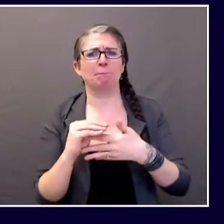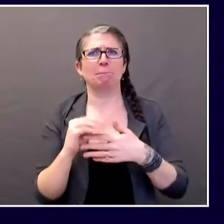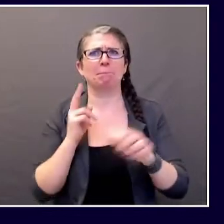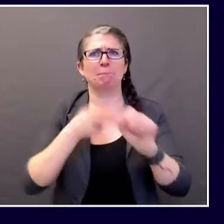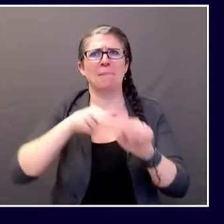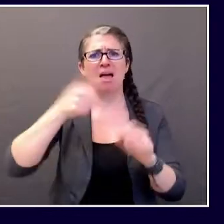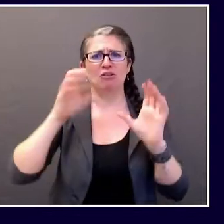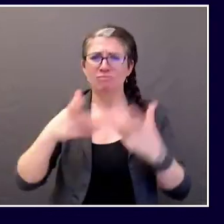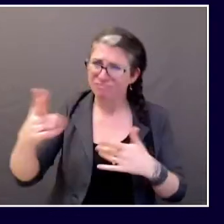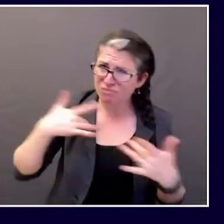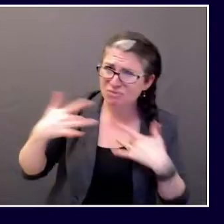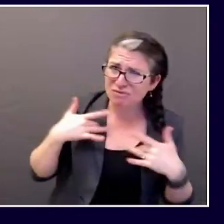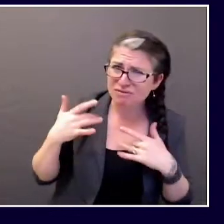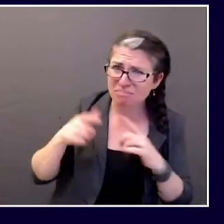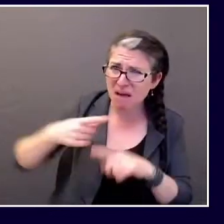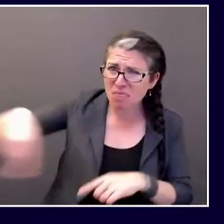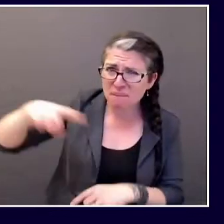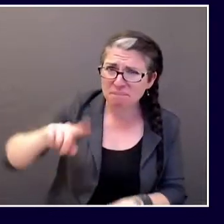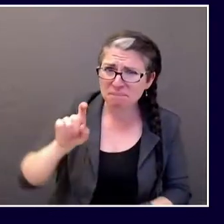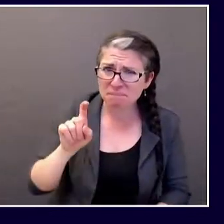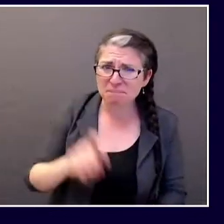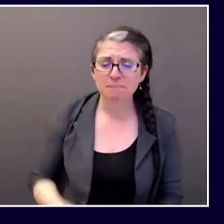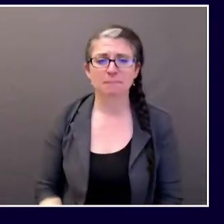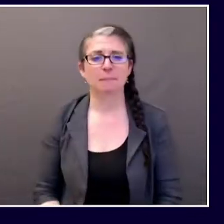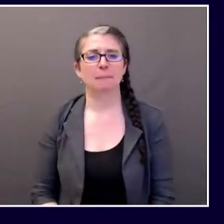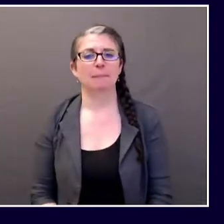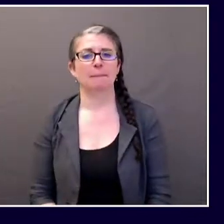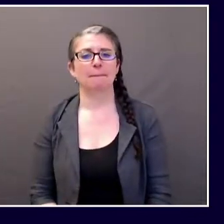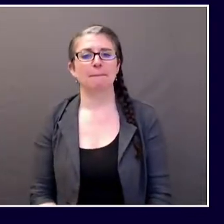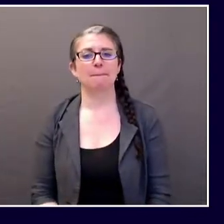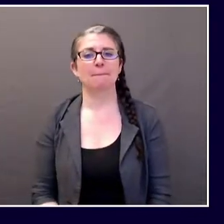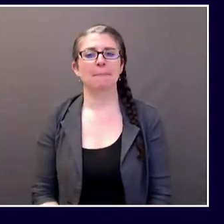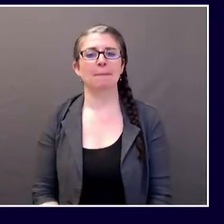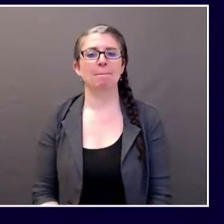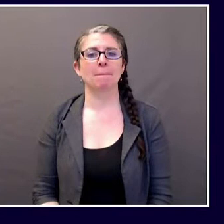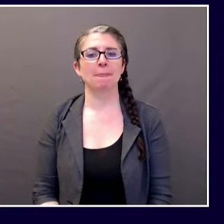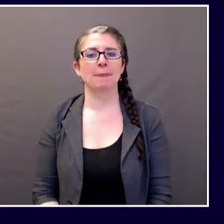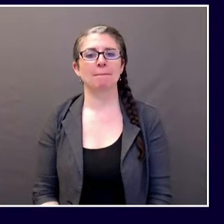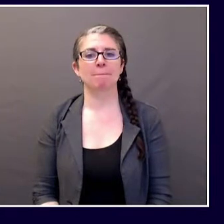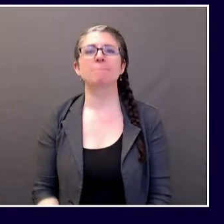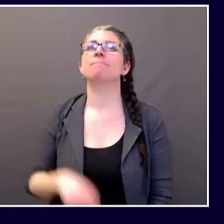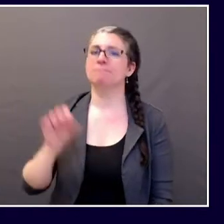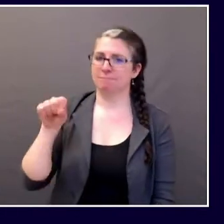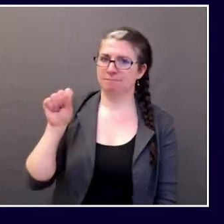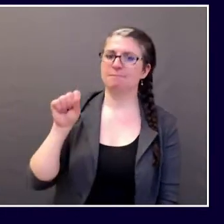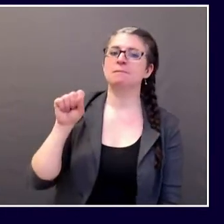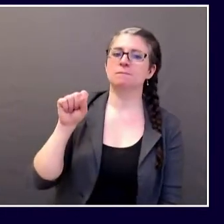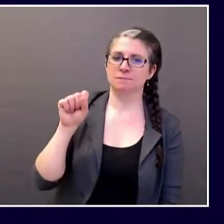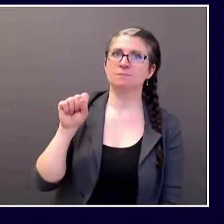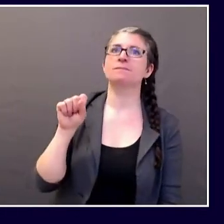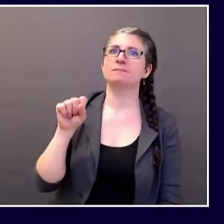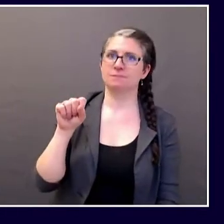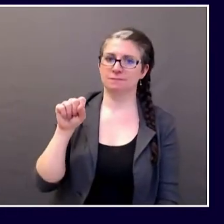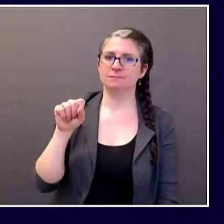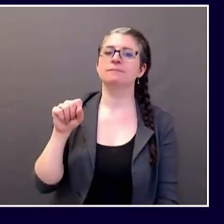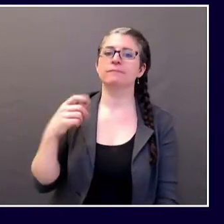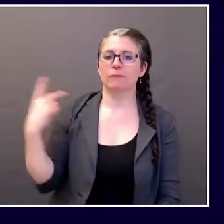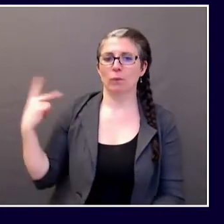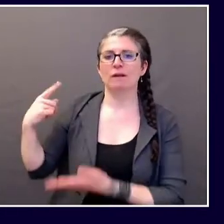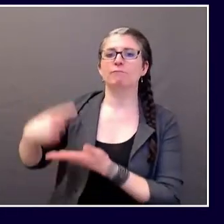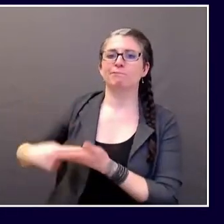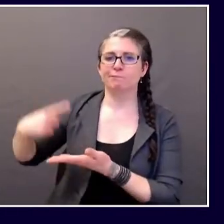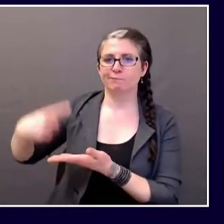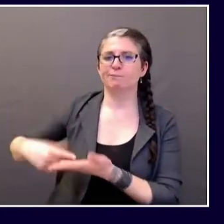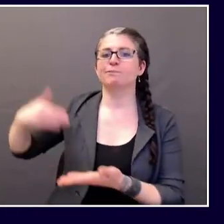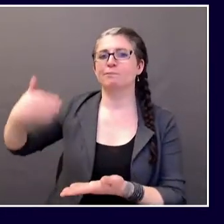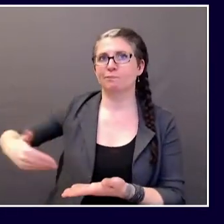I have had numerous discussions about this. The first is throughout our vaccine allocation process, we have